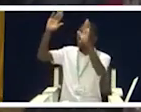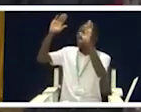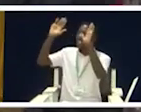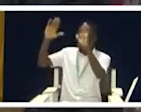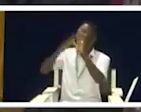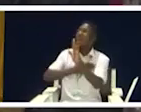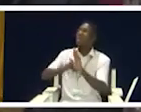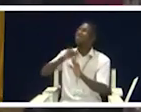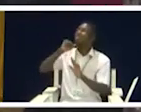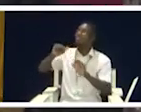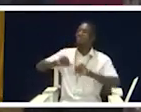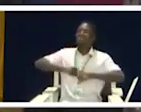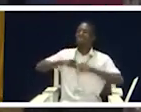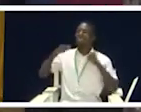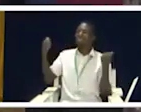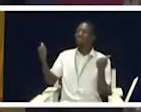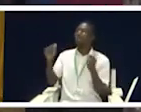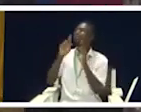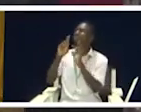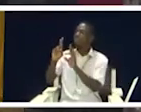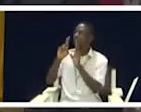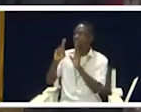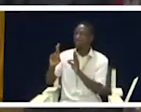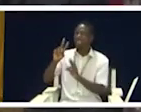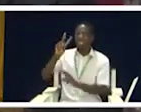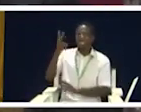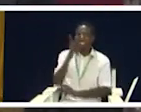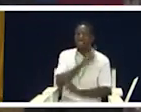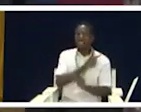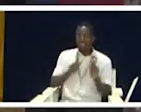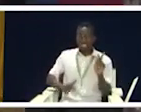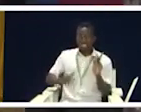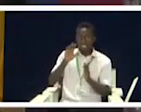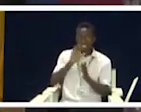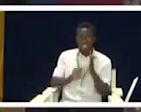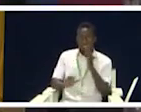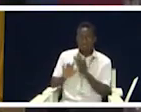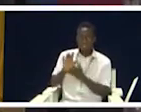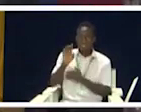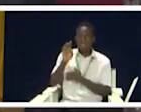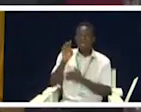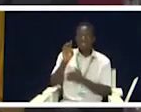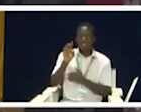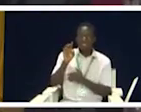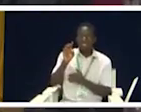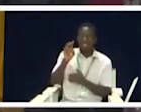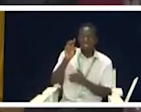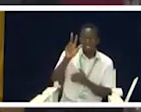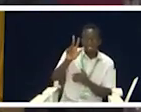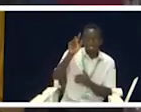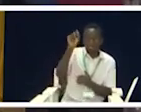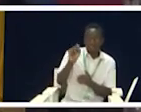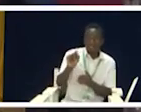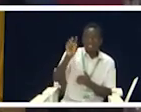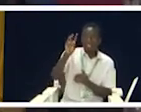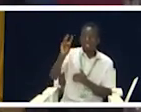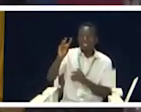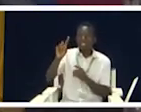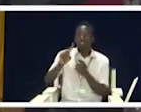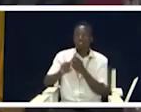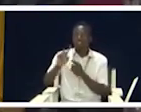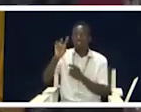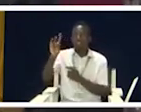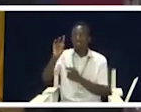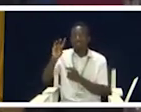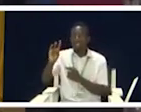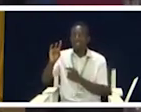undeniable results effortlessly. 2 Kings chapter 3, 16 to 17. 2 Kings 3, 16 to 17. Three